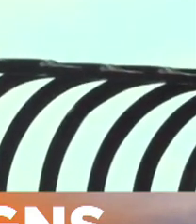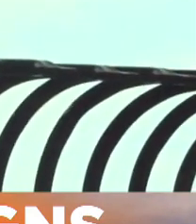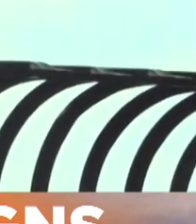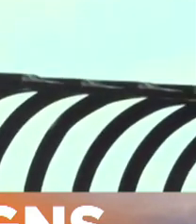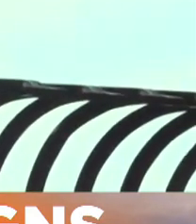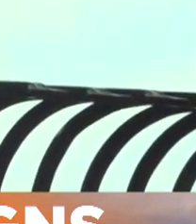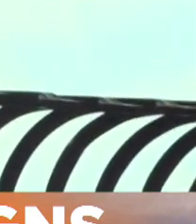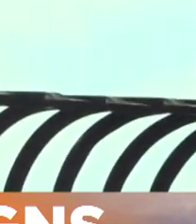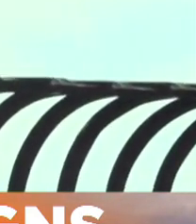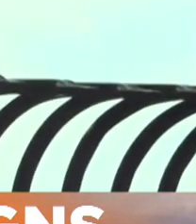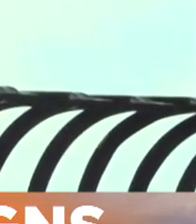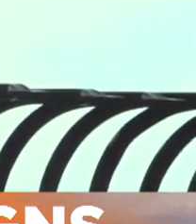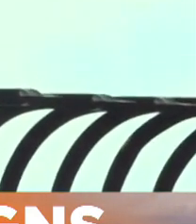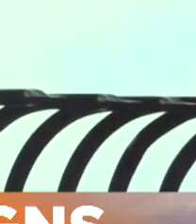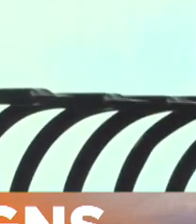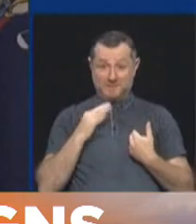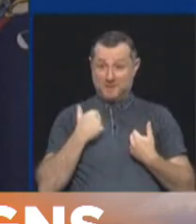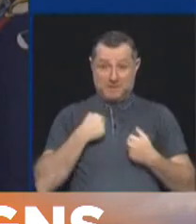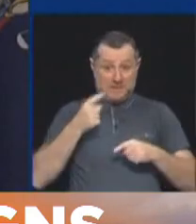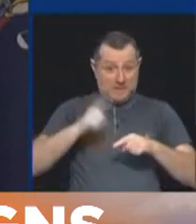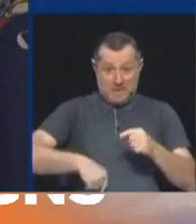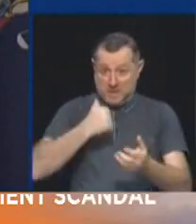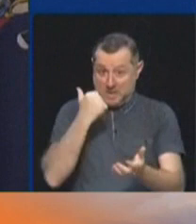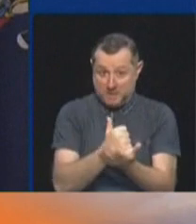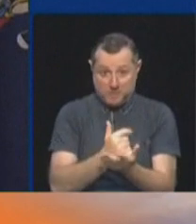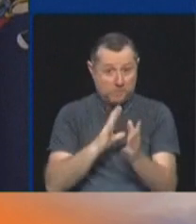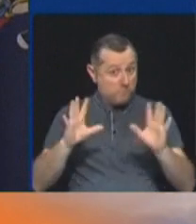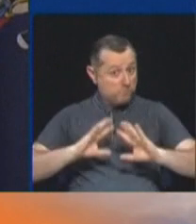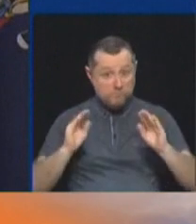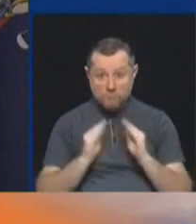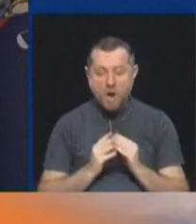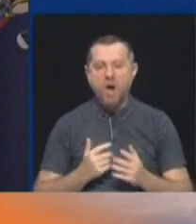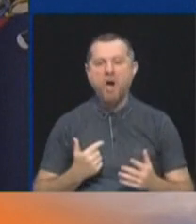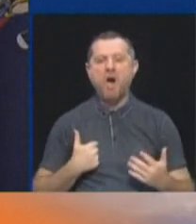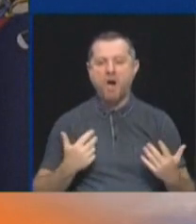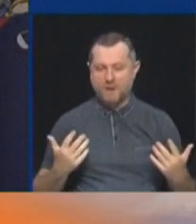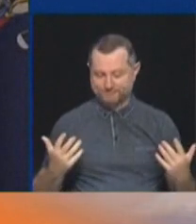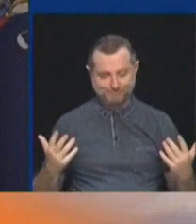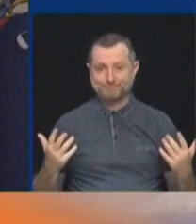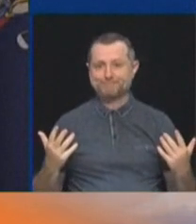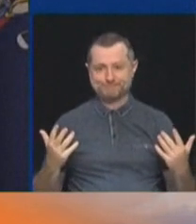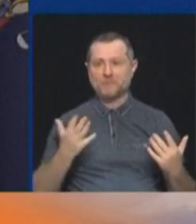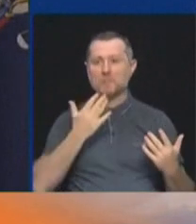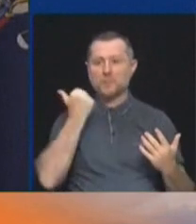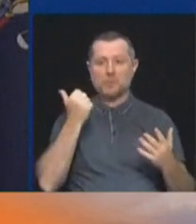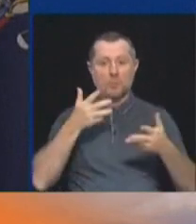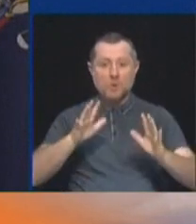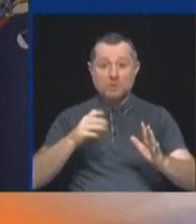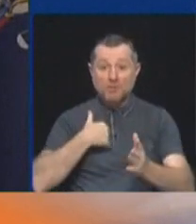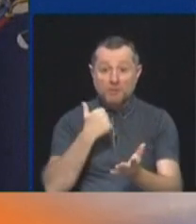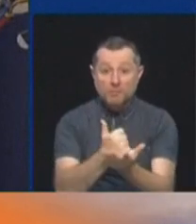by resigning. I think that given the circumstances, the best way I can help